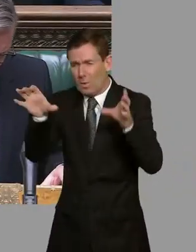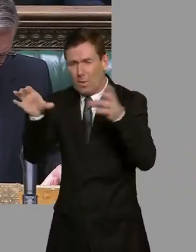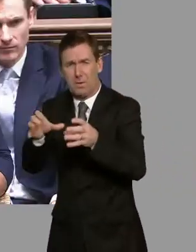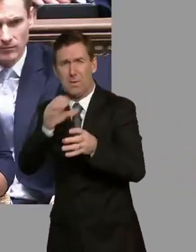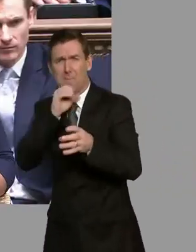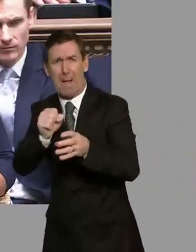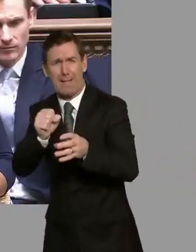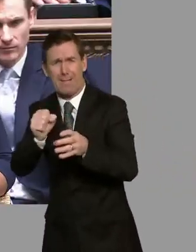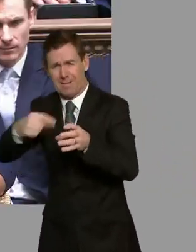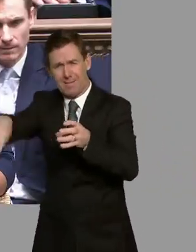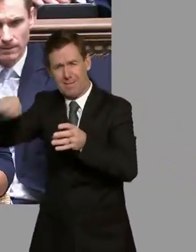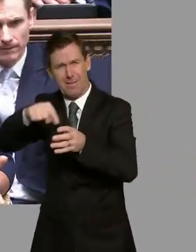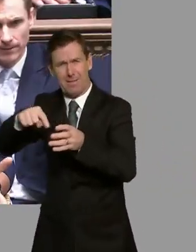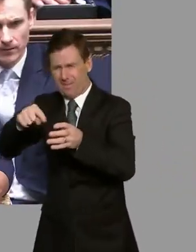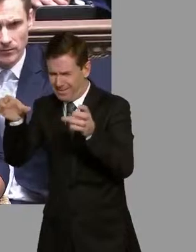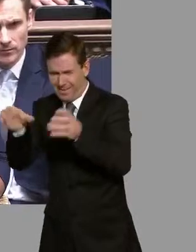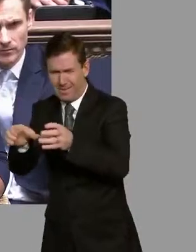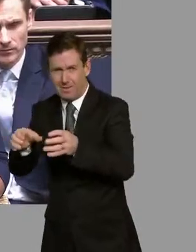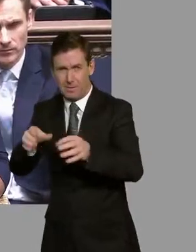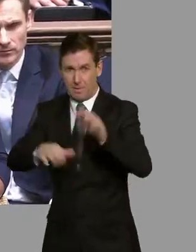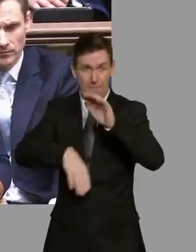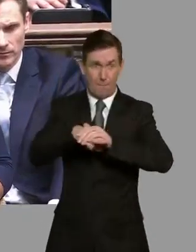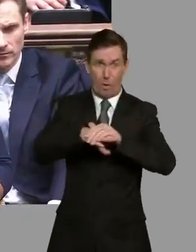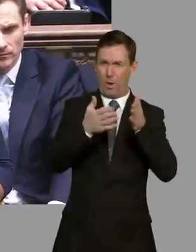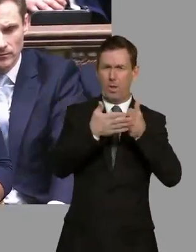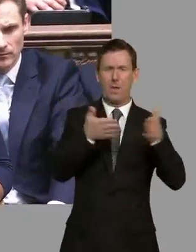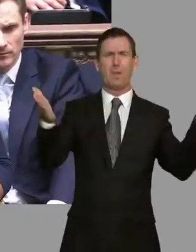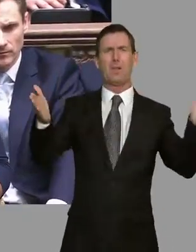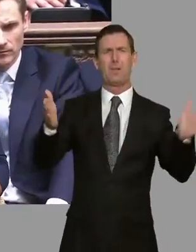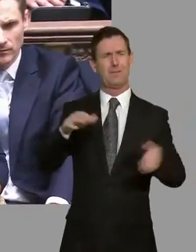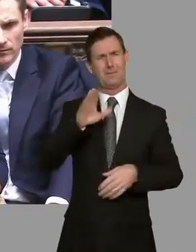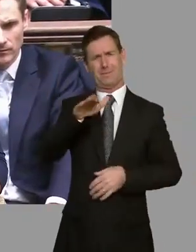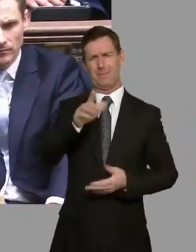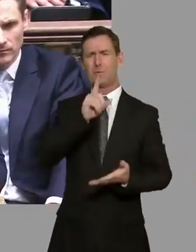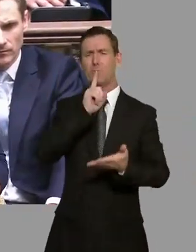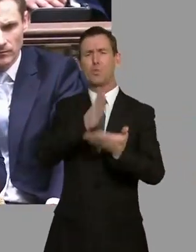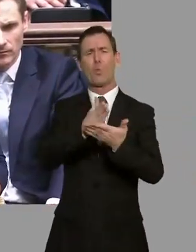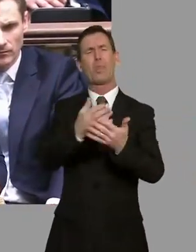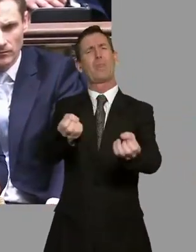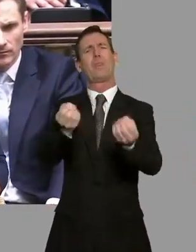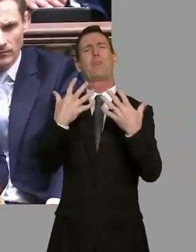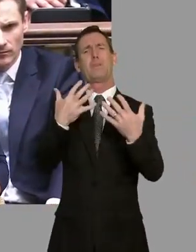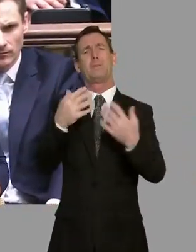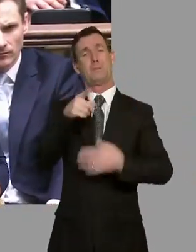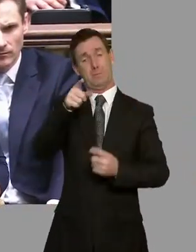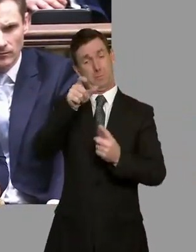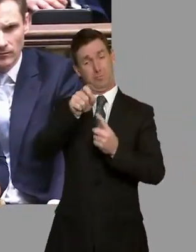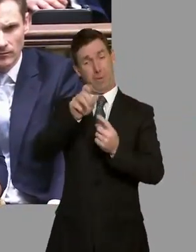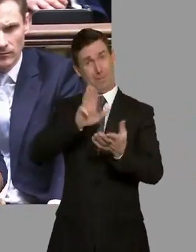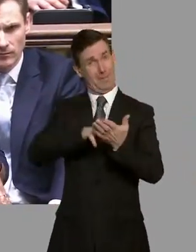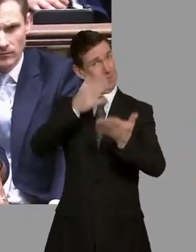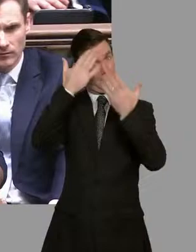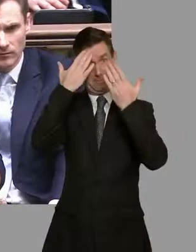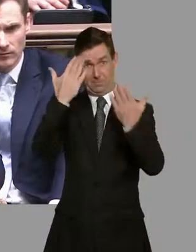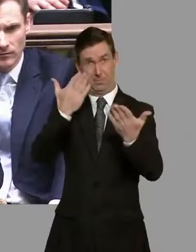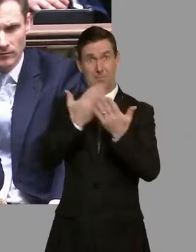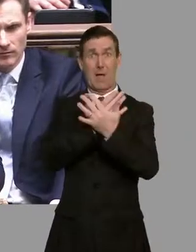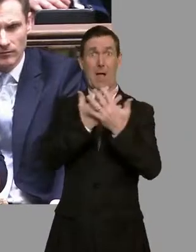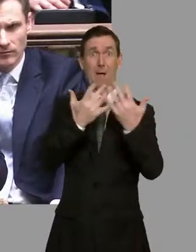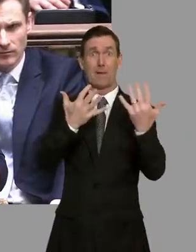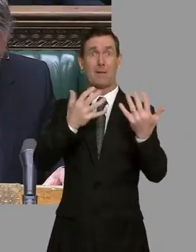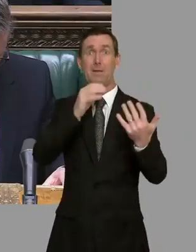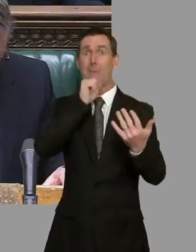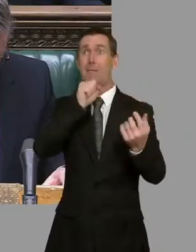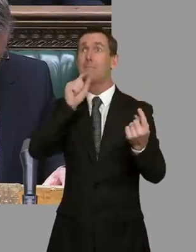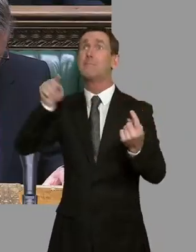The Prime Minister cannot tell the House the full scale of the scandal. He doesn't want questions asked of Labour politicians who may be complicit. He won't